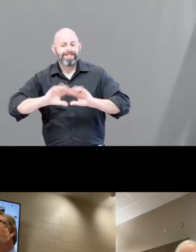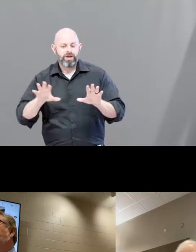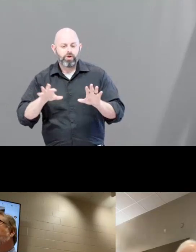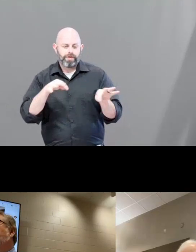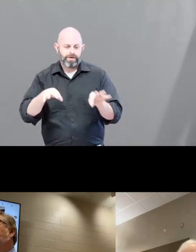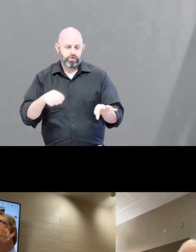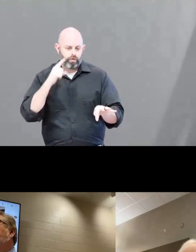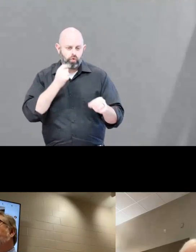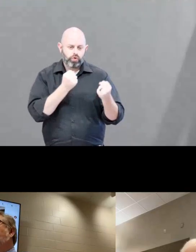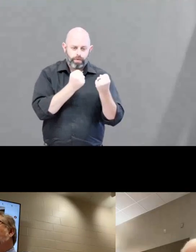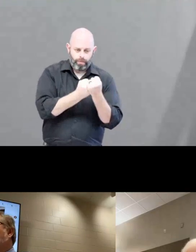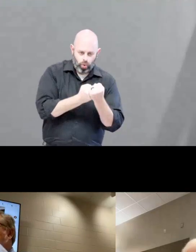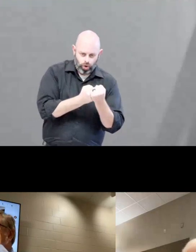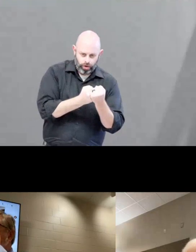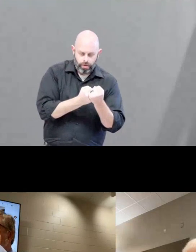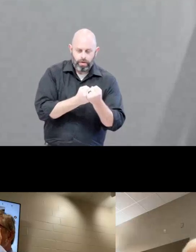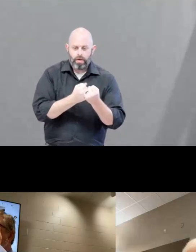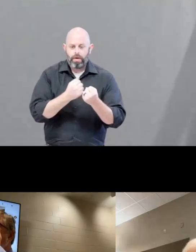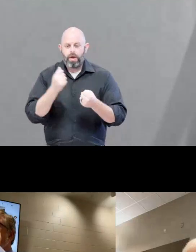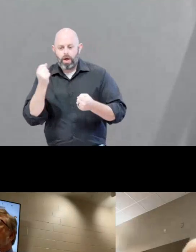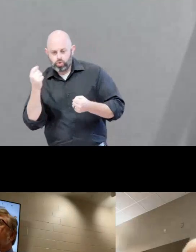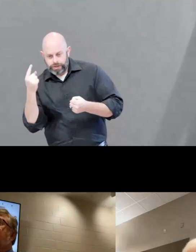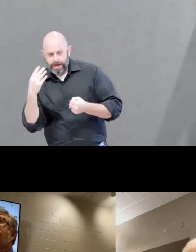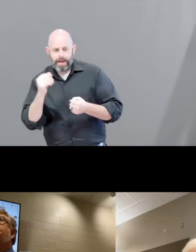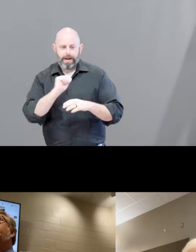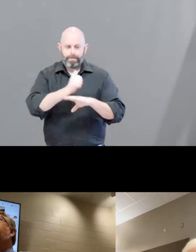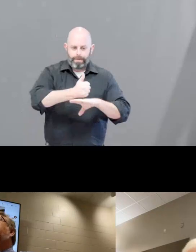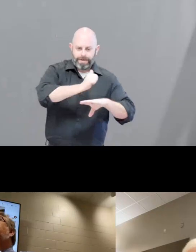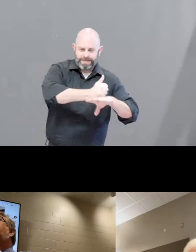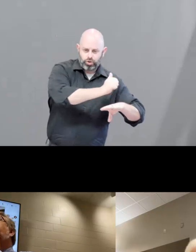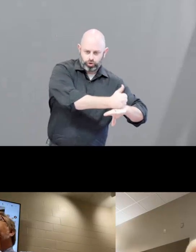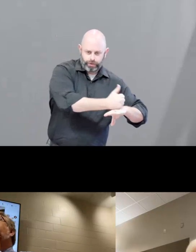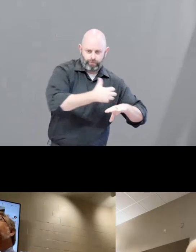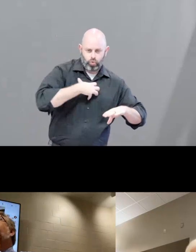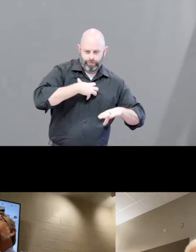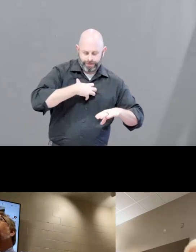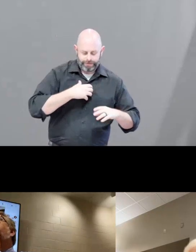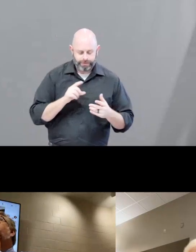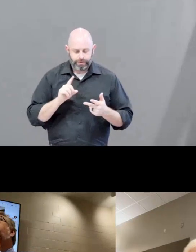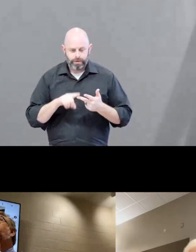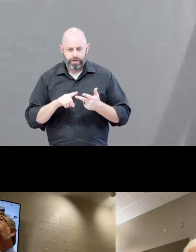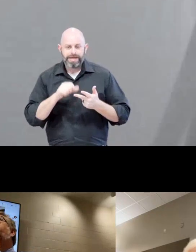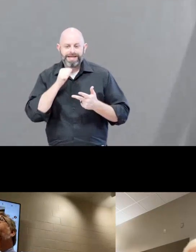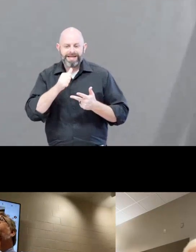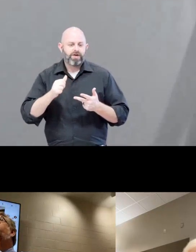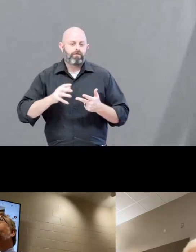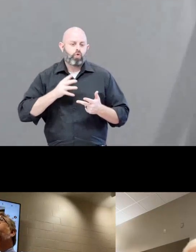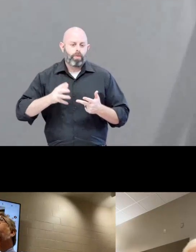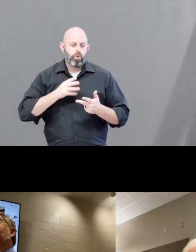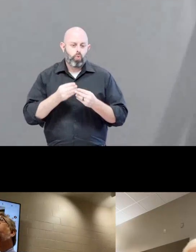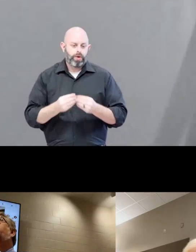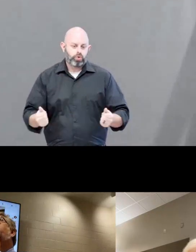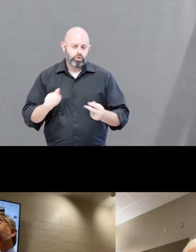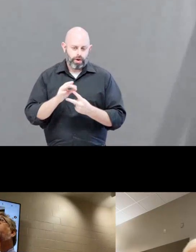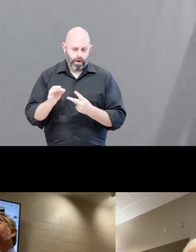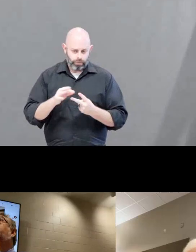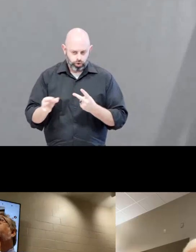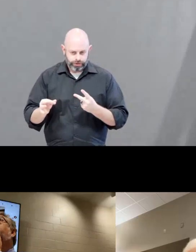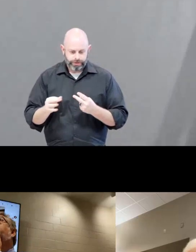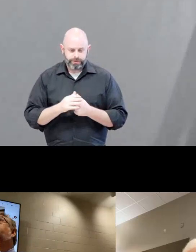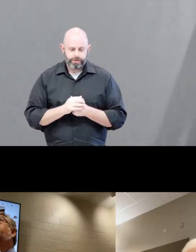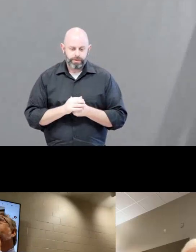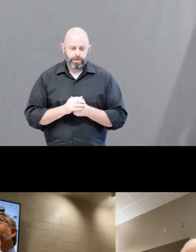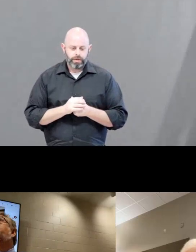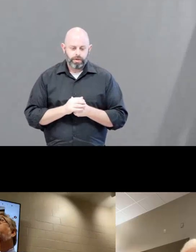of support, consistent understanding and implementation, informal resolution options